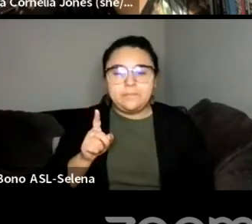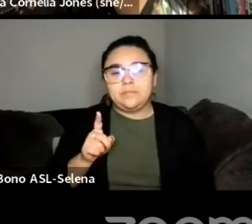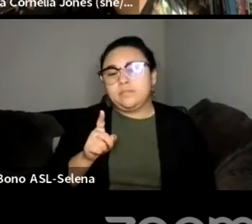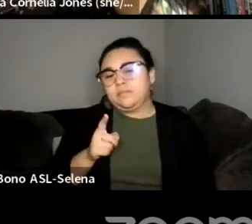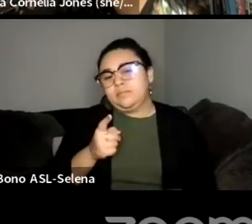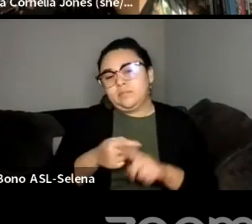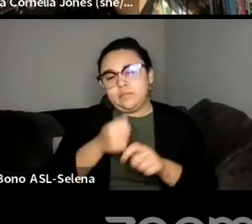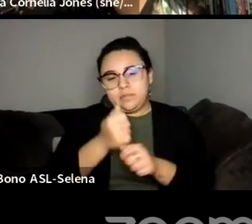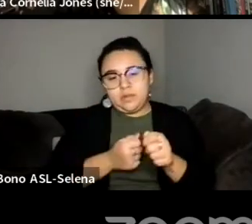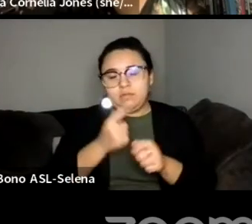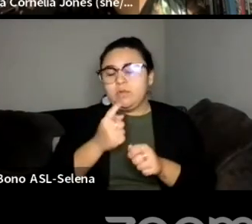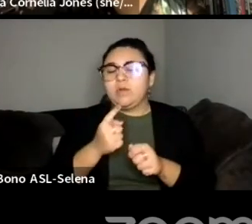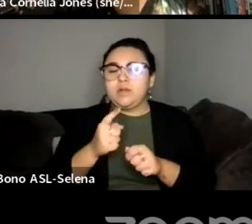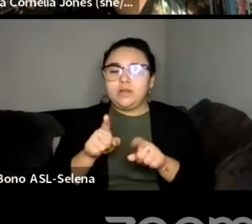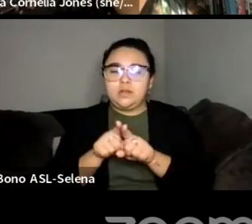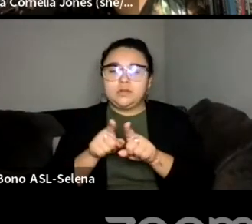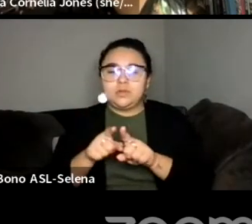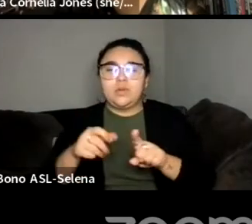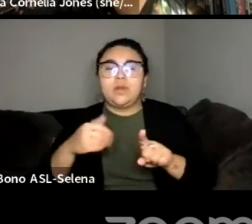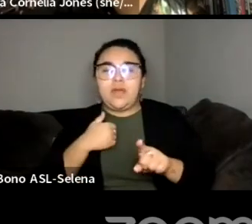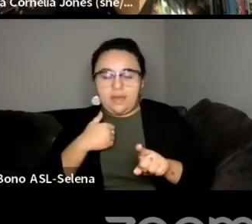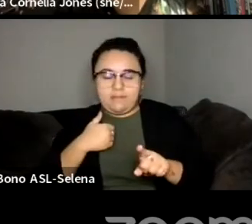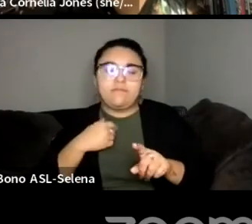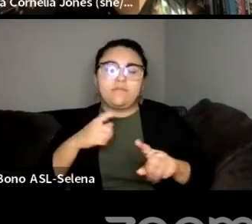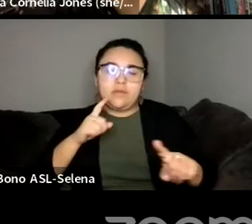have conversations with everybody